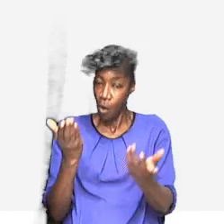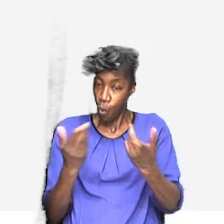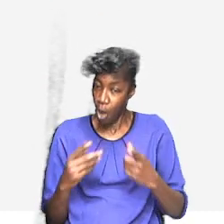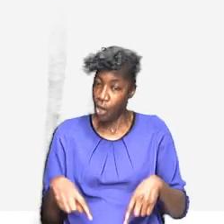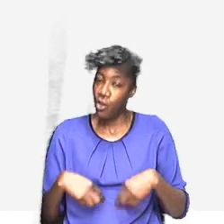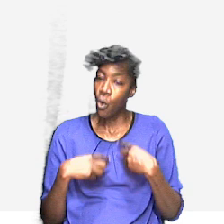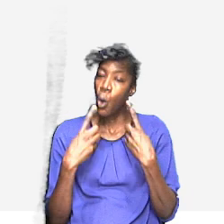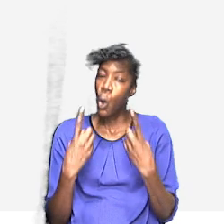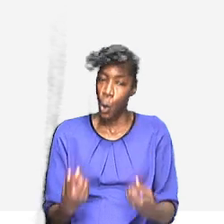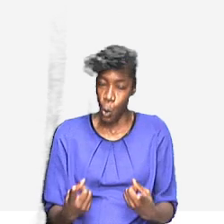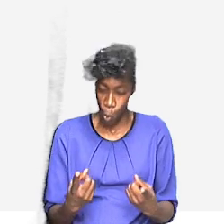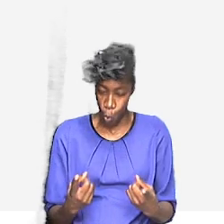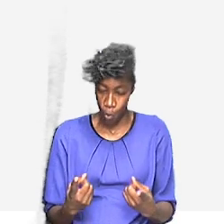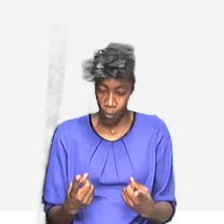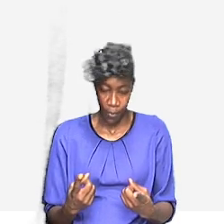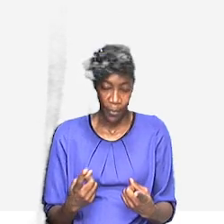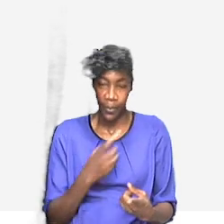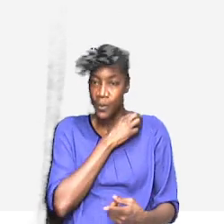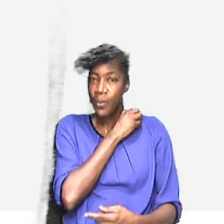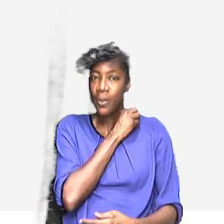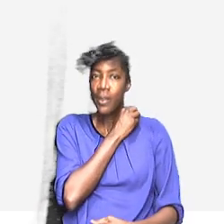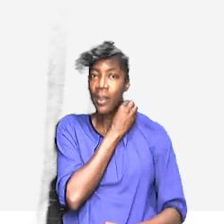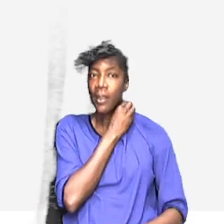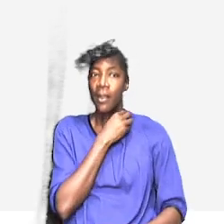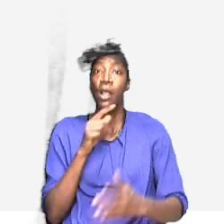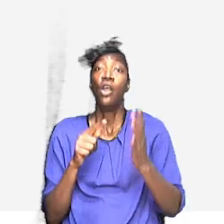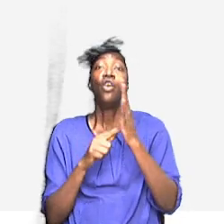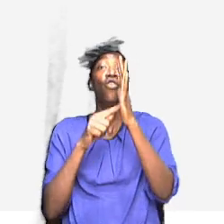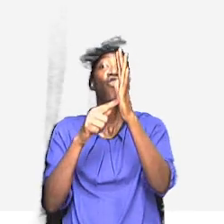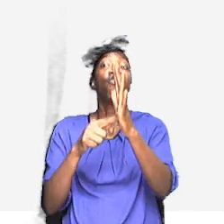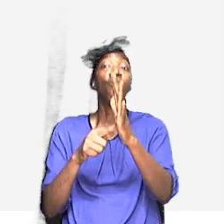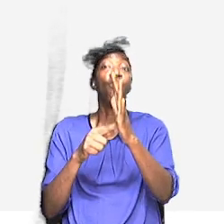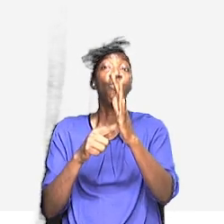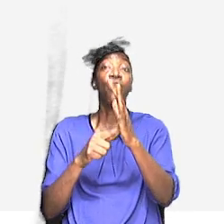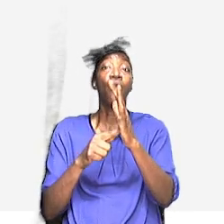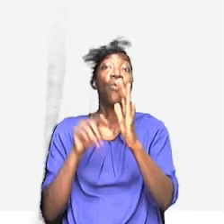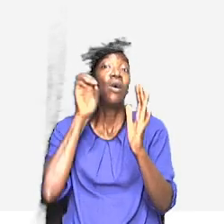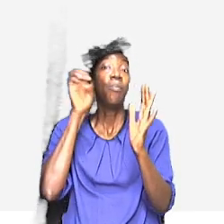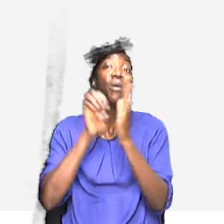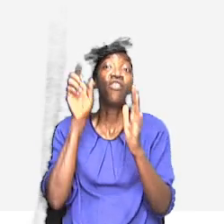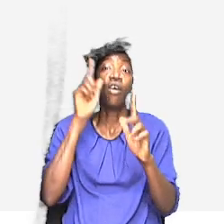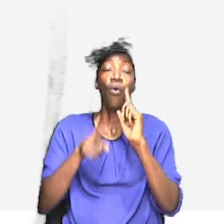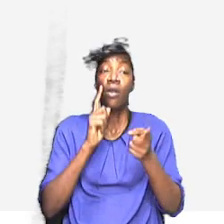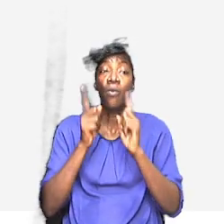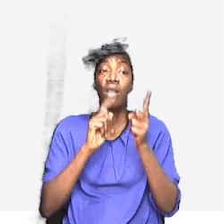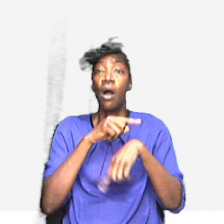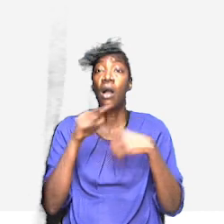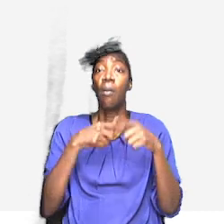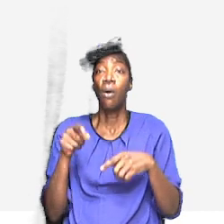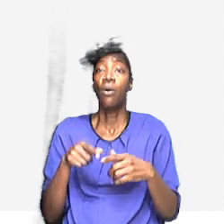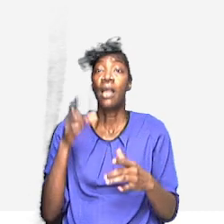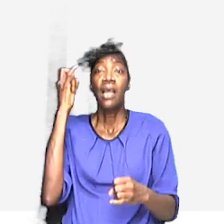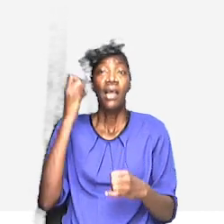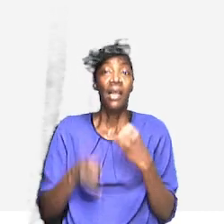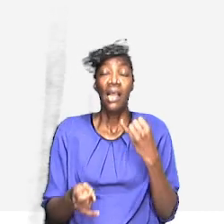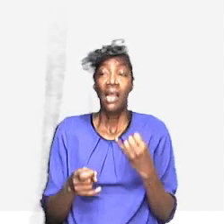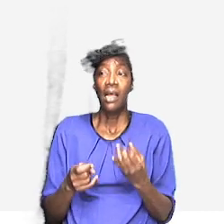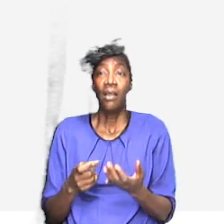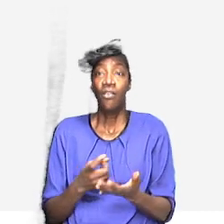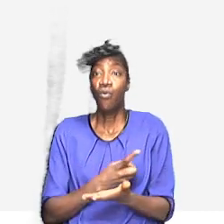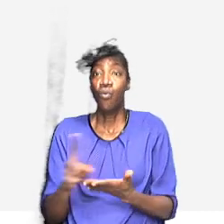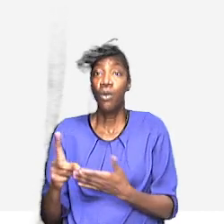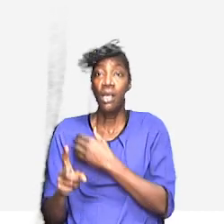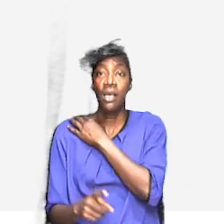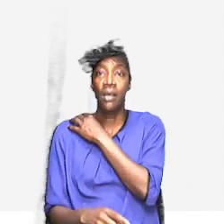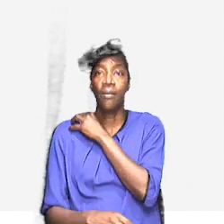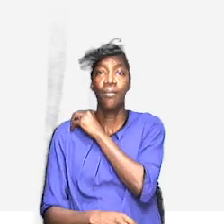go. Amen. And then we just to show you a picture of what we spoke about last week. Praise God. This is how it looks.